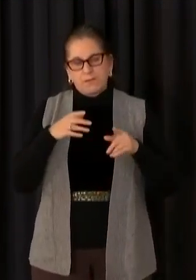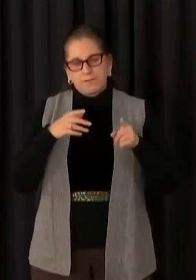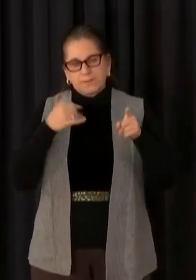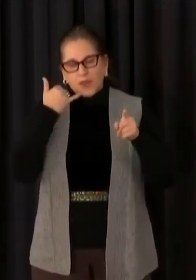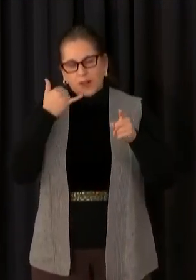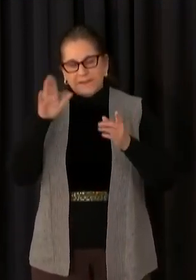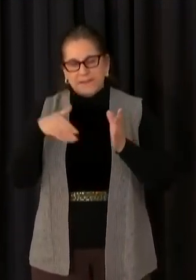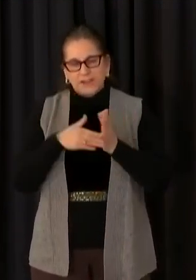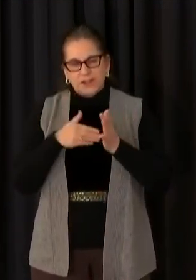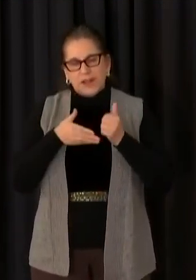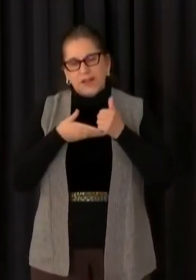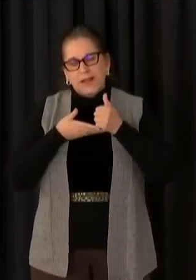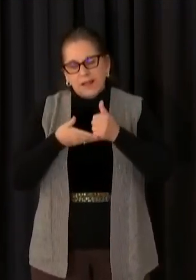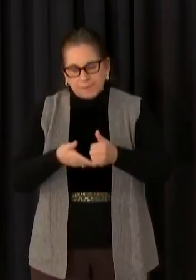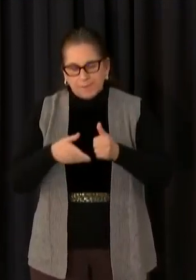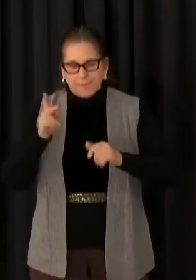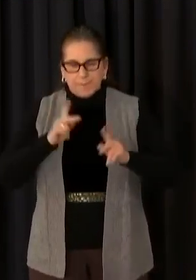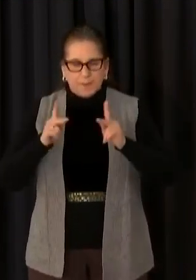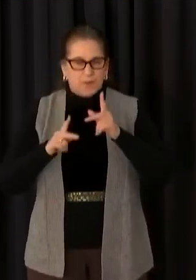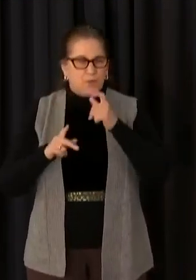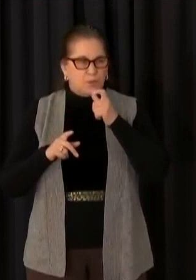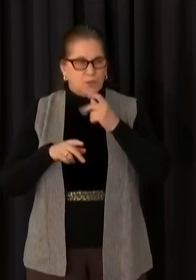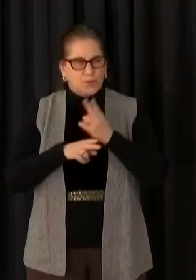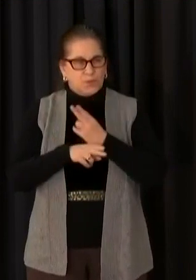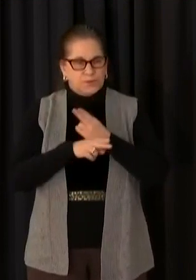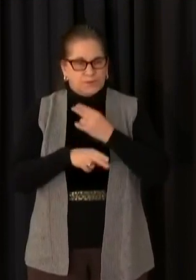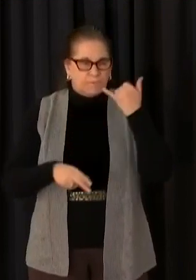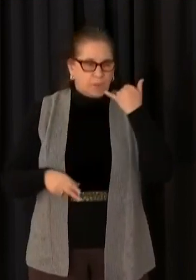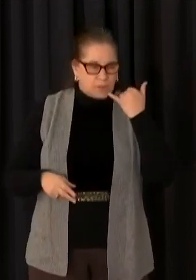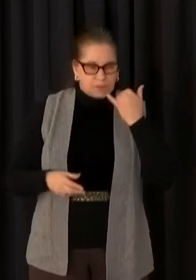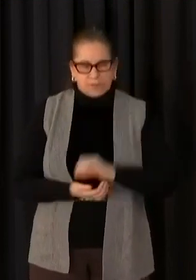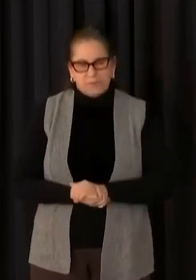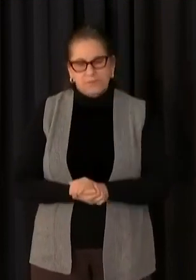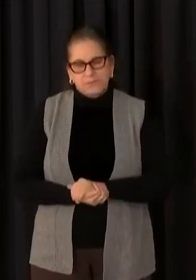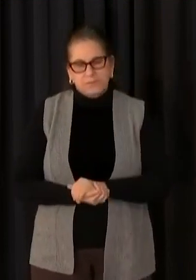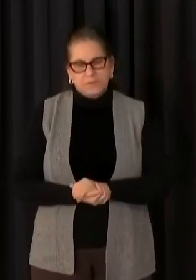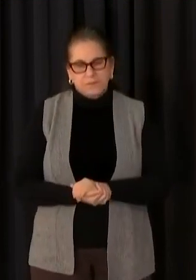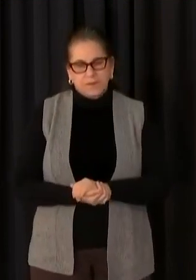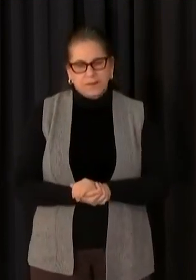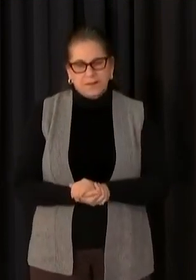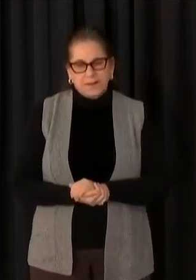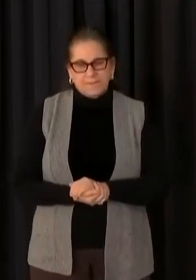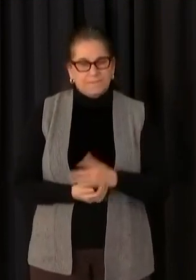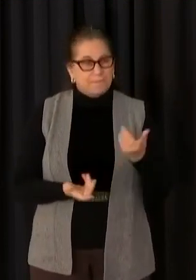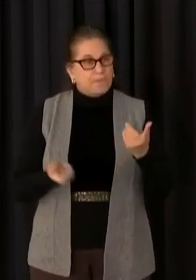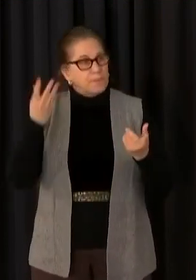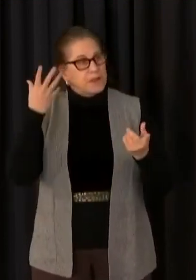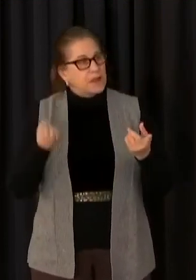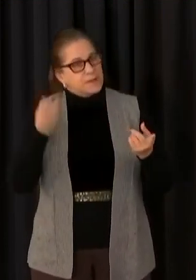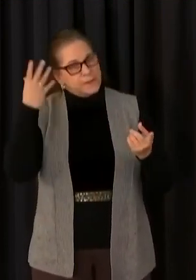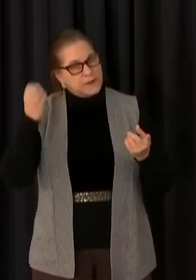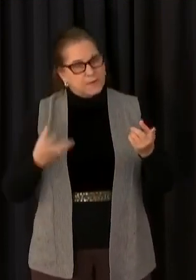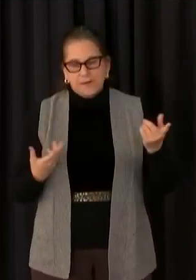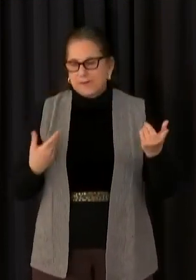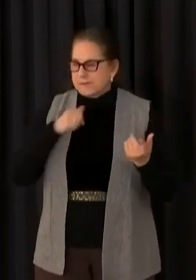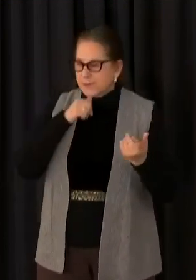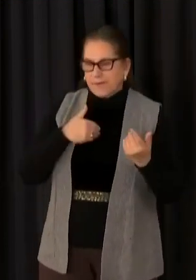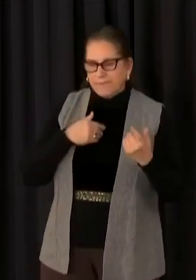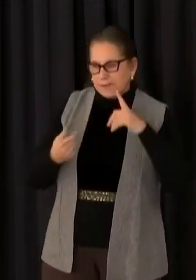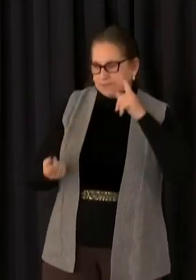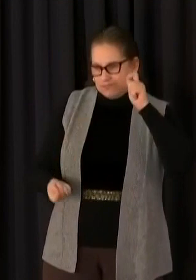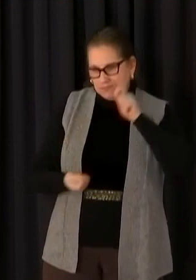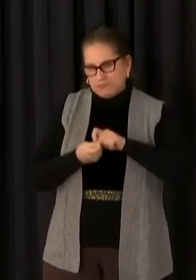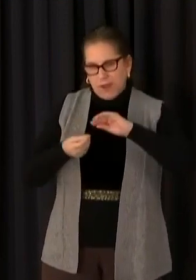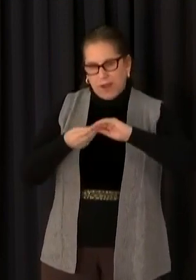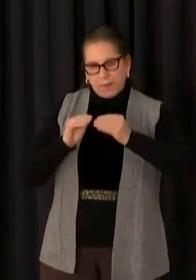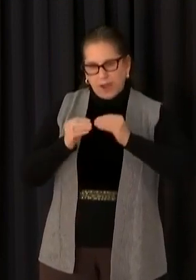making their appointments through the portal. How many is that? Just I don't have the number offhand, but we've doubled the number of people working in the